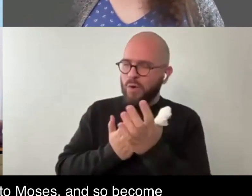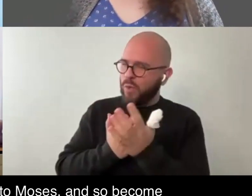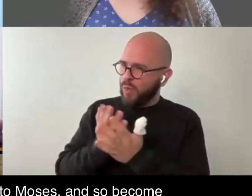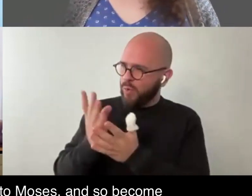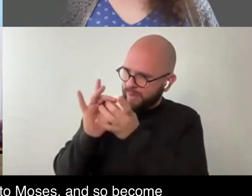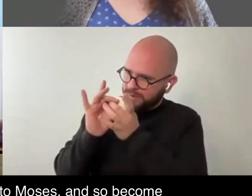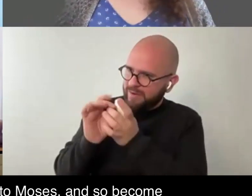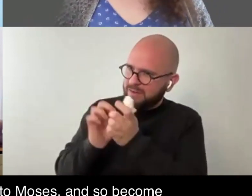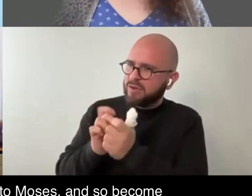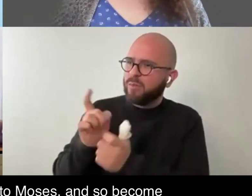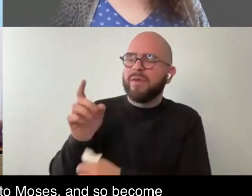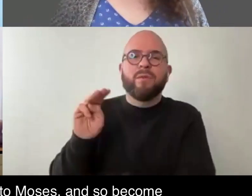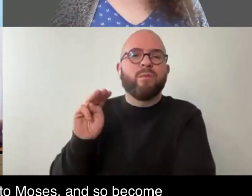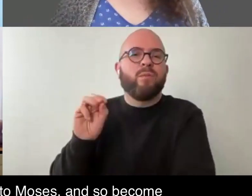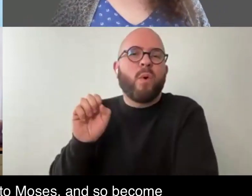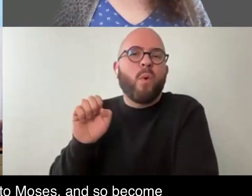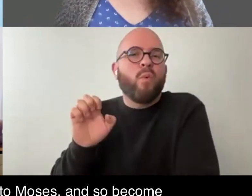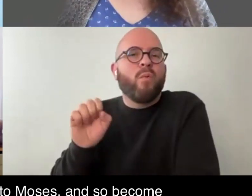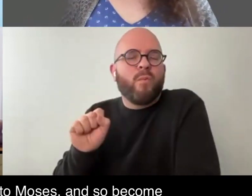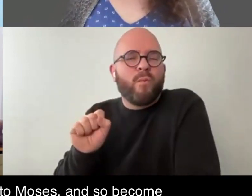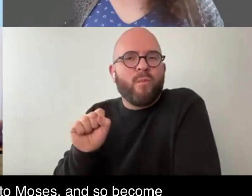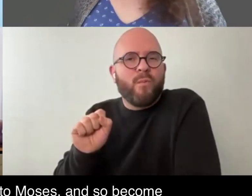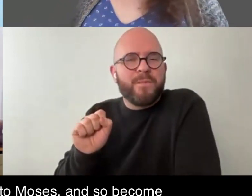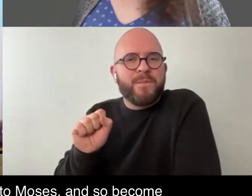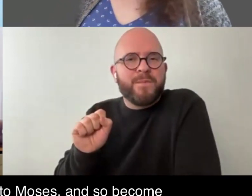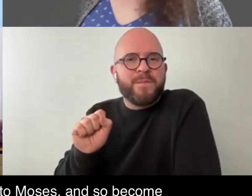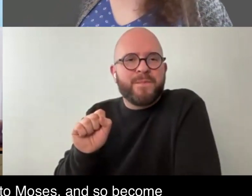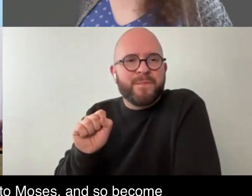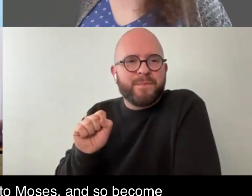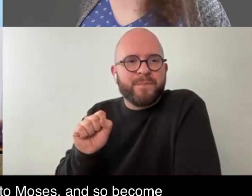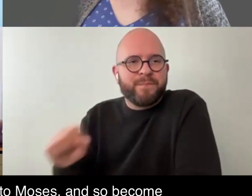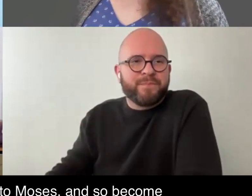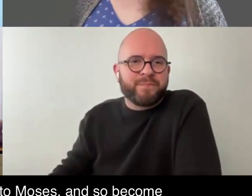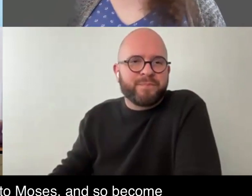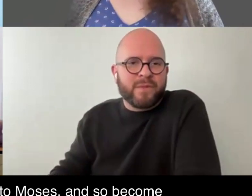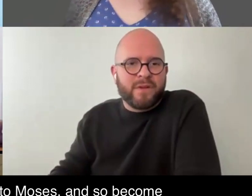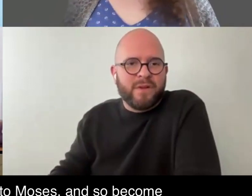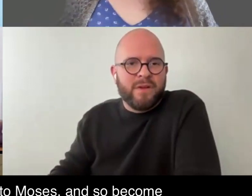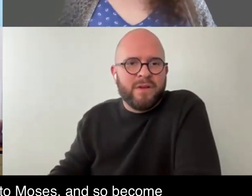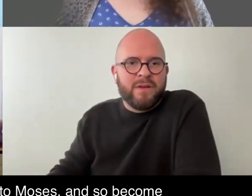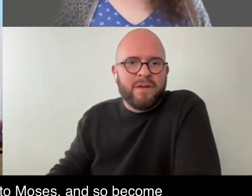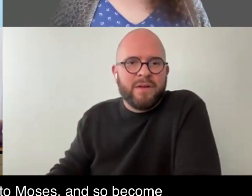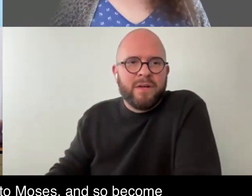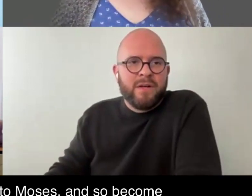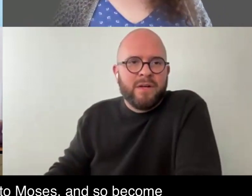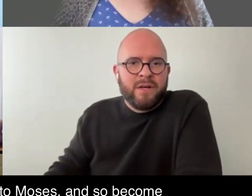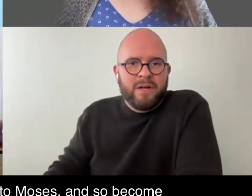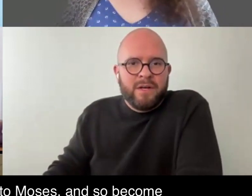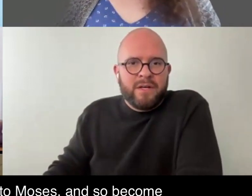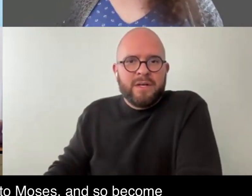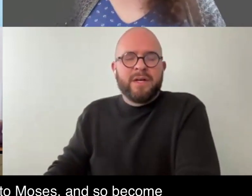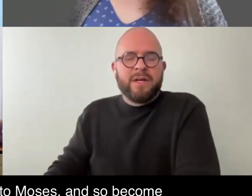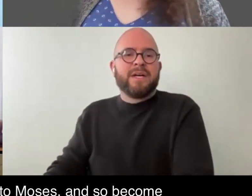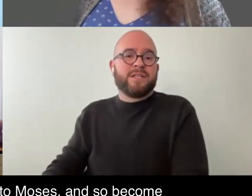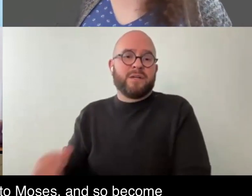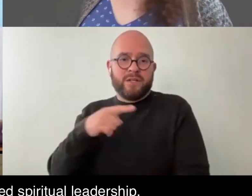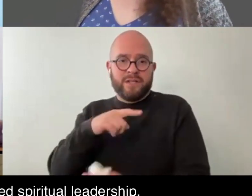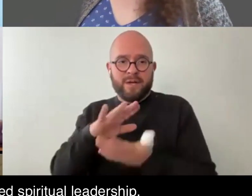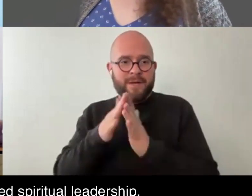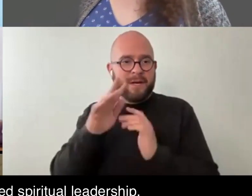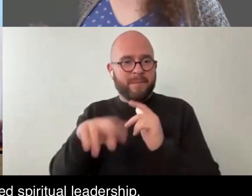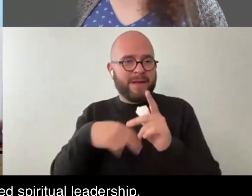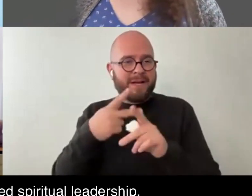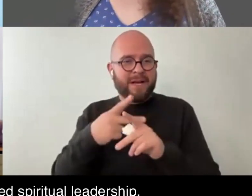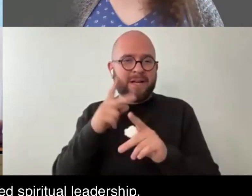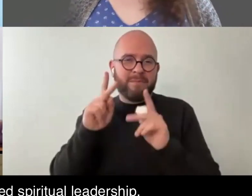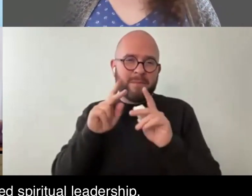Moses, right? And so become the kind of people who can actually witness and